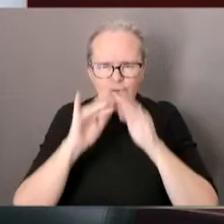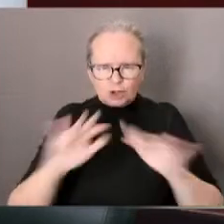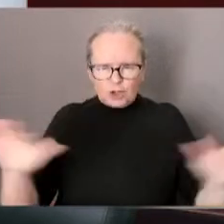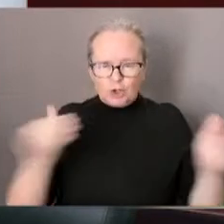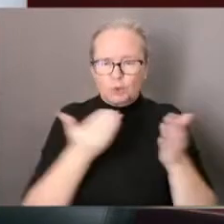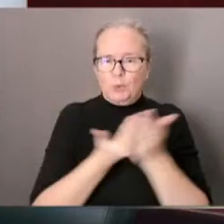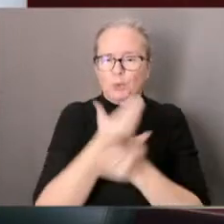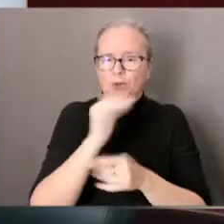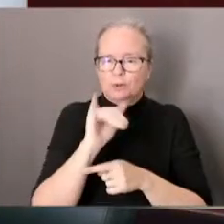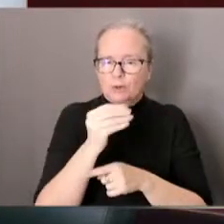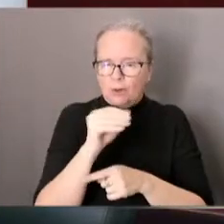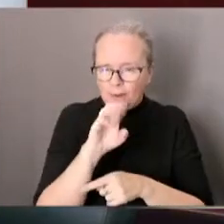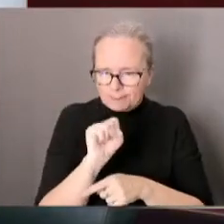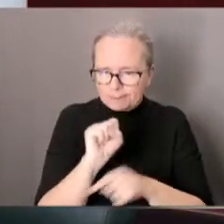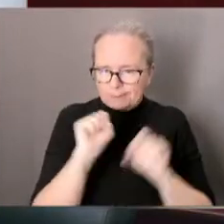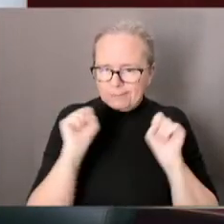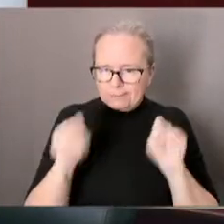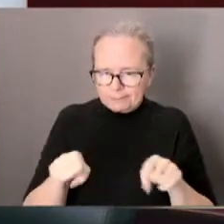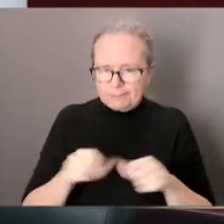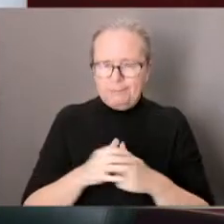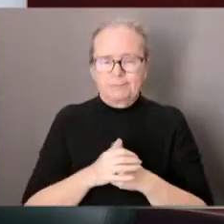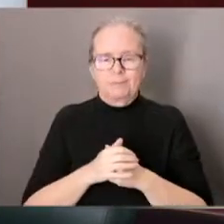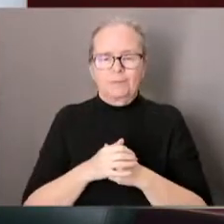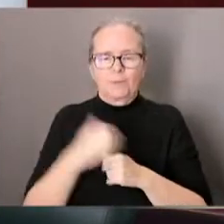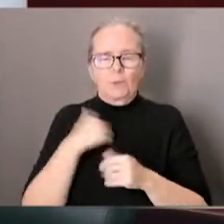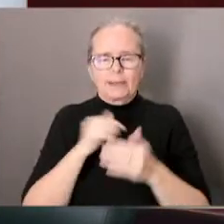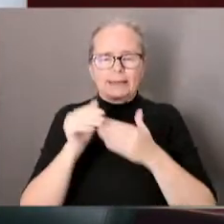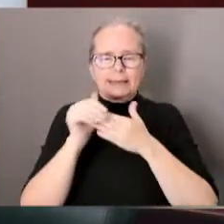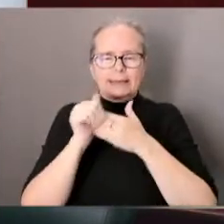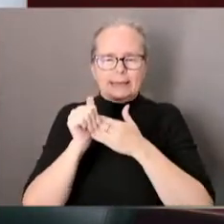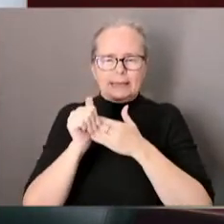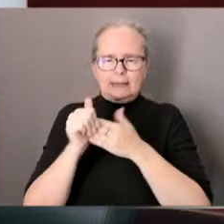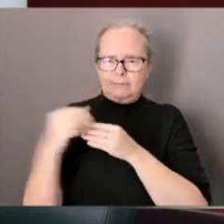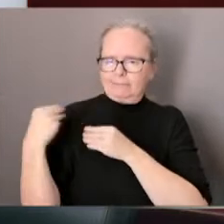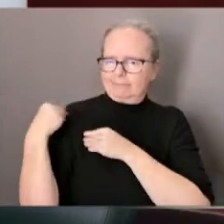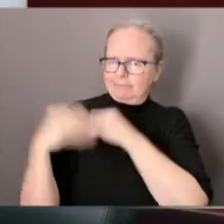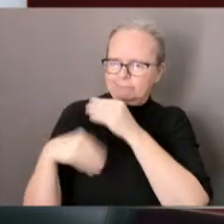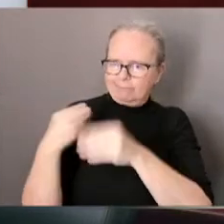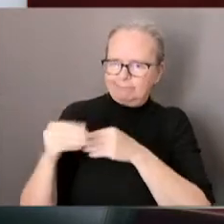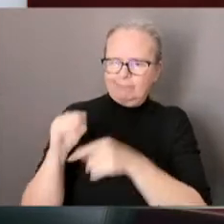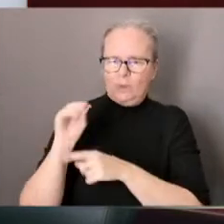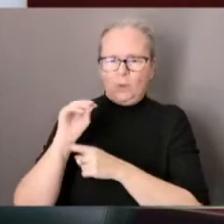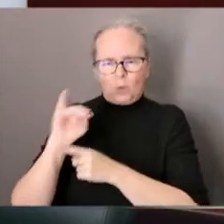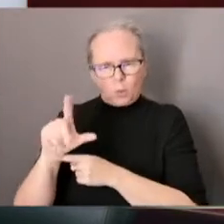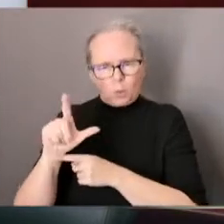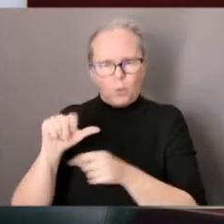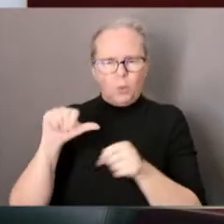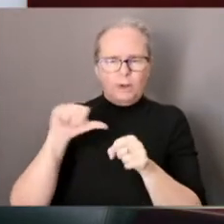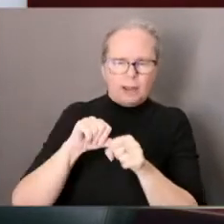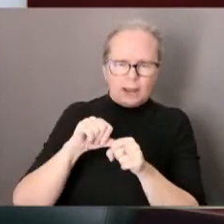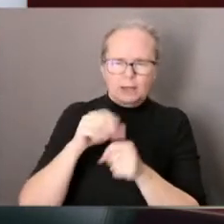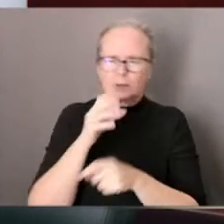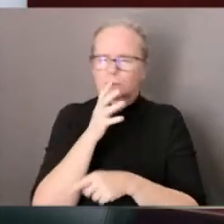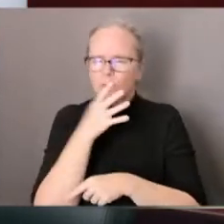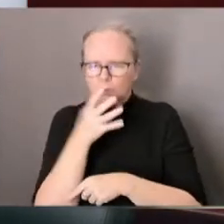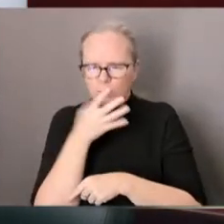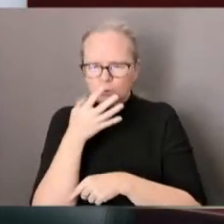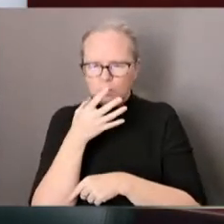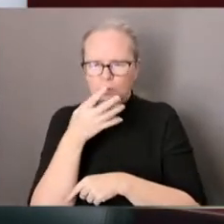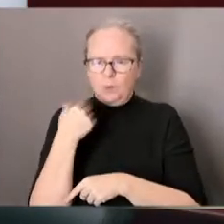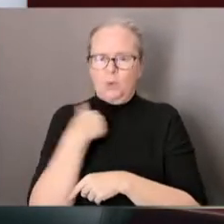traditional sectors of energy and agriculture this year we have led the country in Q2 into provincial migration I know that my